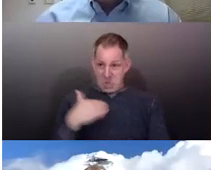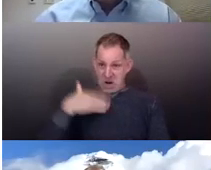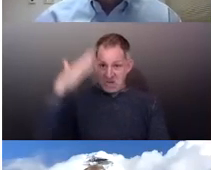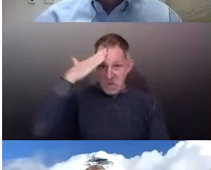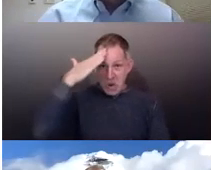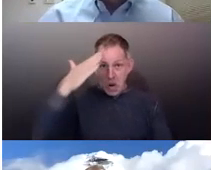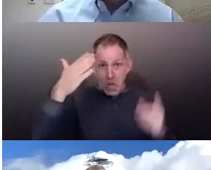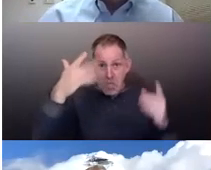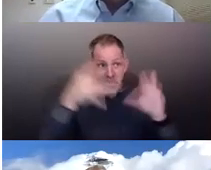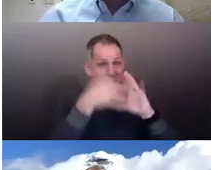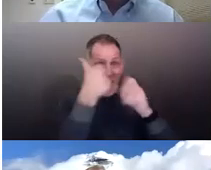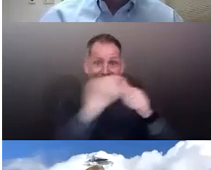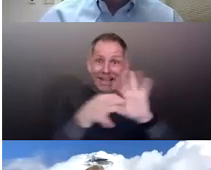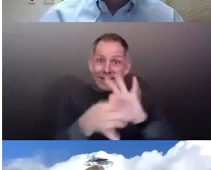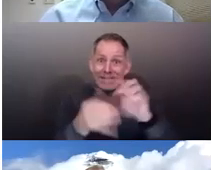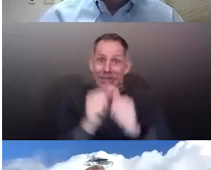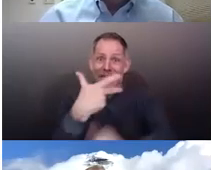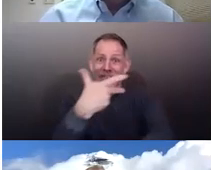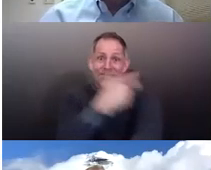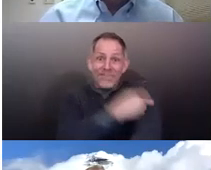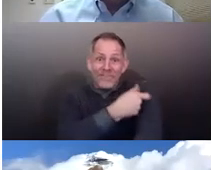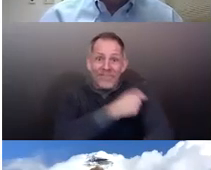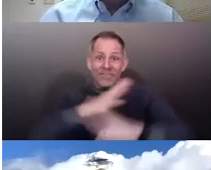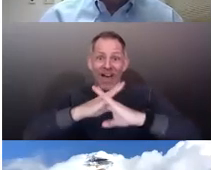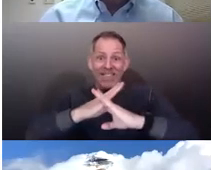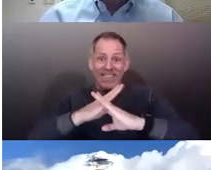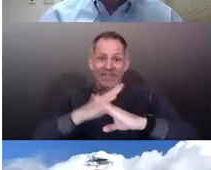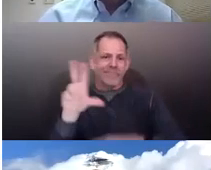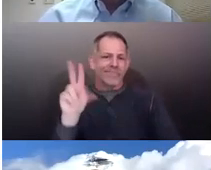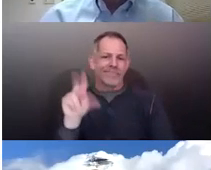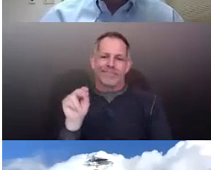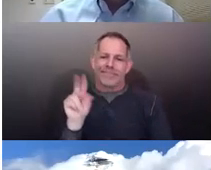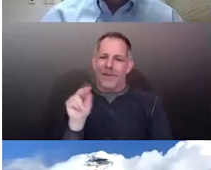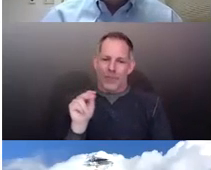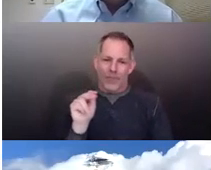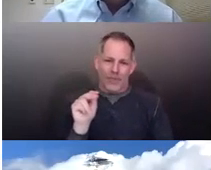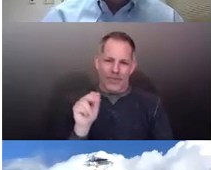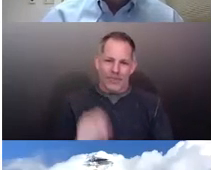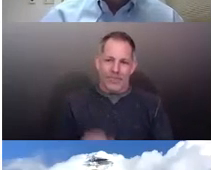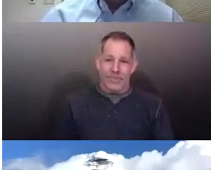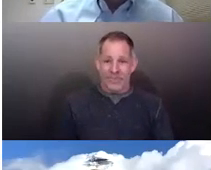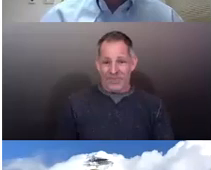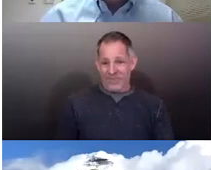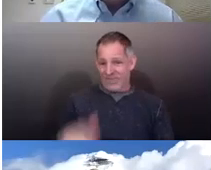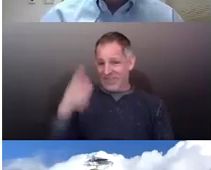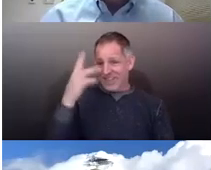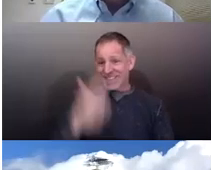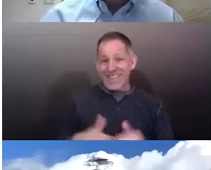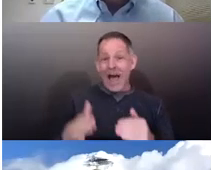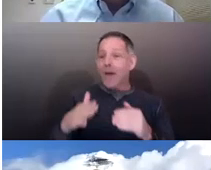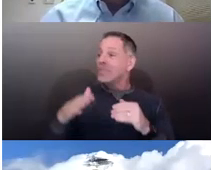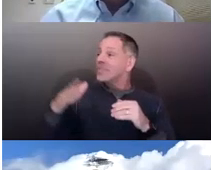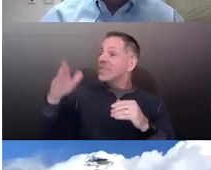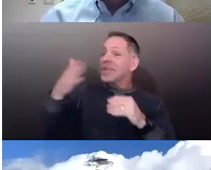I get a little bit of the public health avenue information, but there's nothing new. We're still waiting to see what the outcomes of the